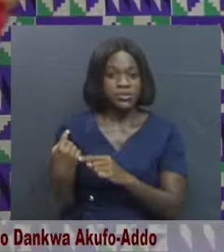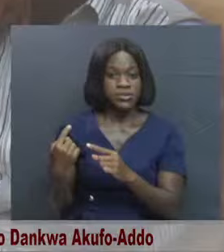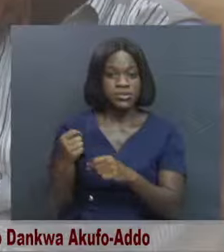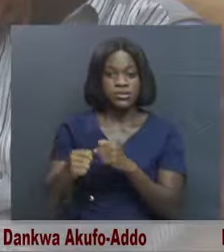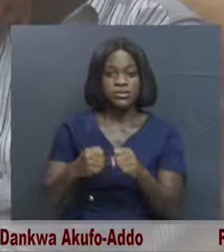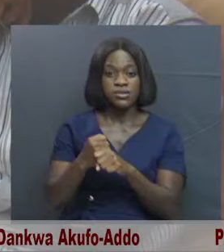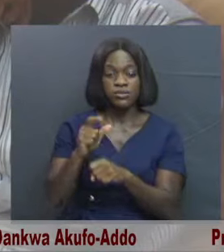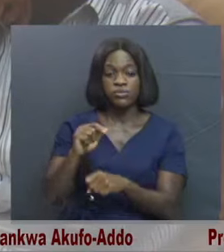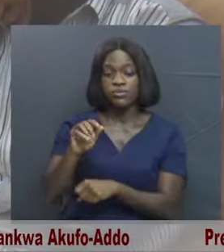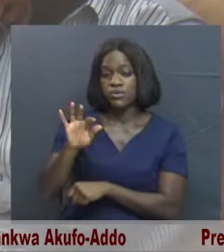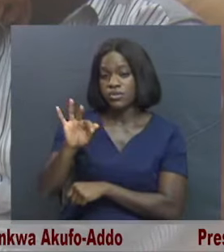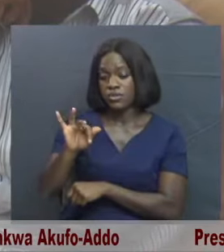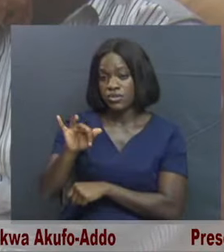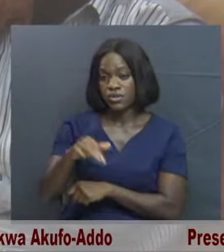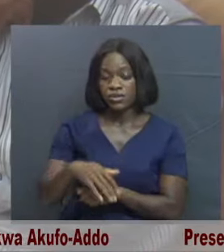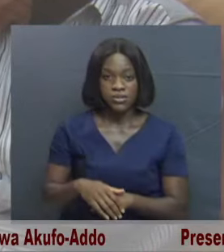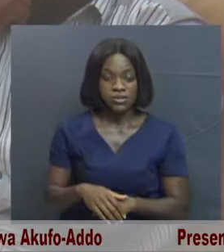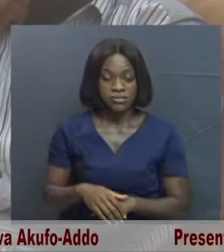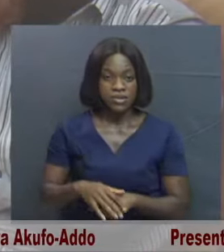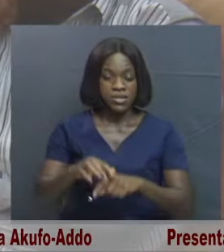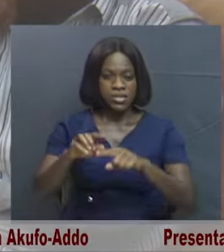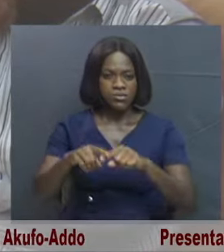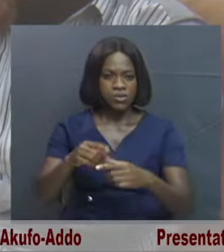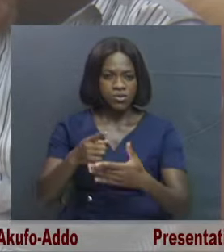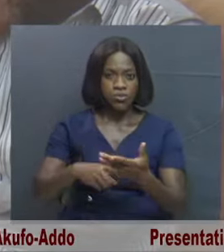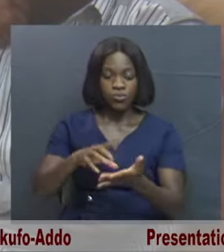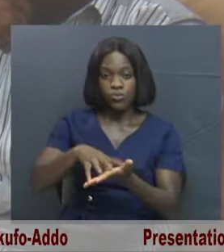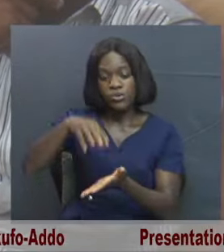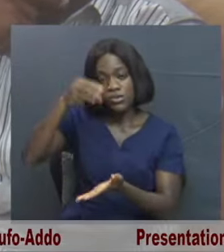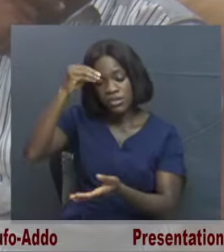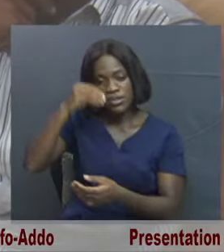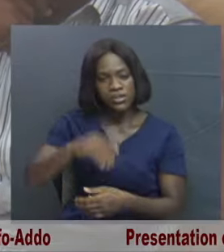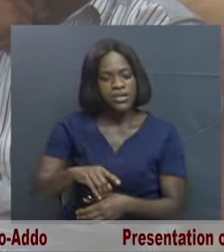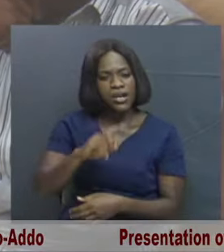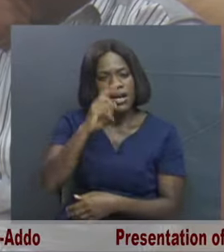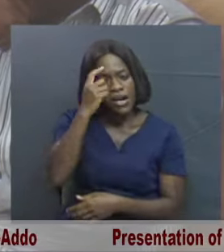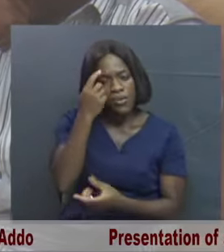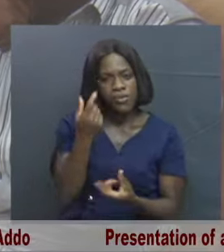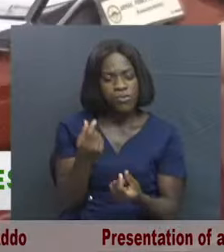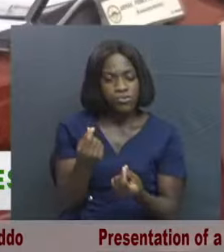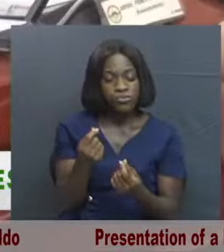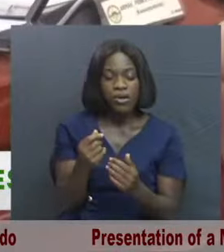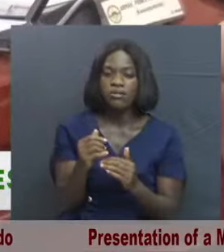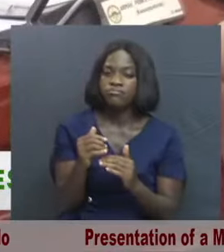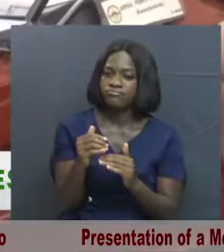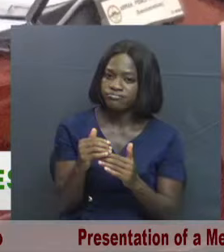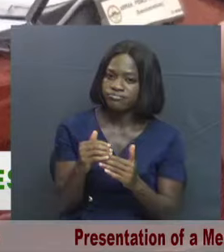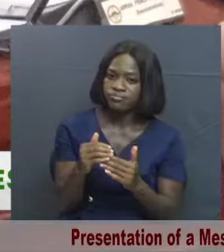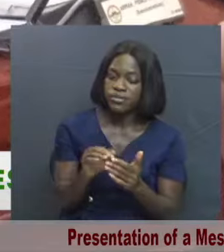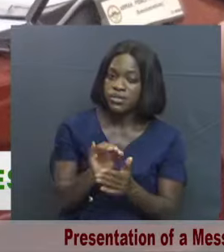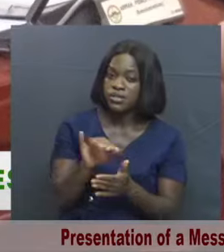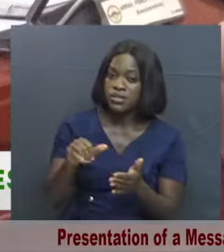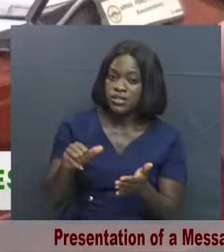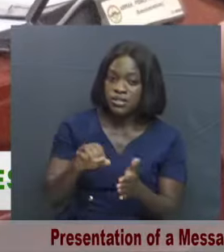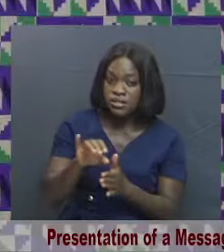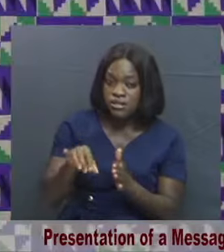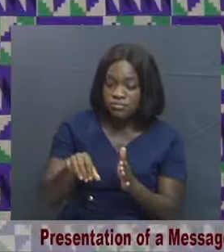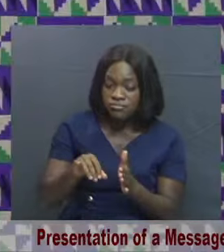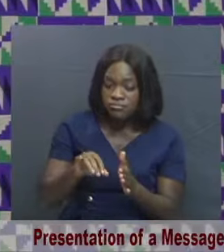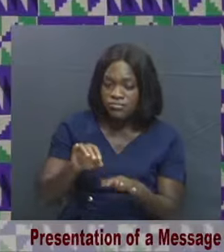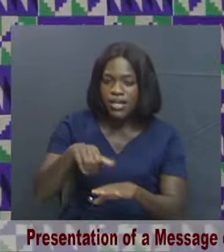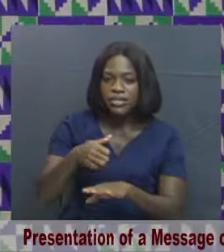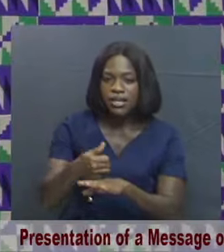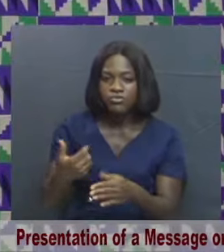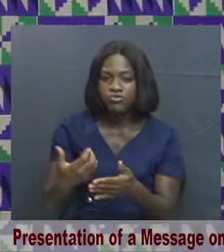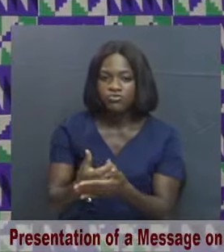2019 based on Lessons Learned government developed and launched under the dynamic leadership